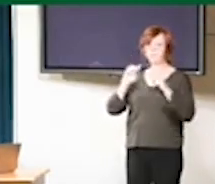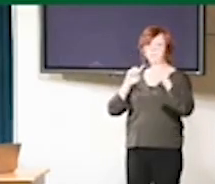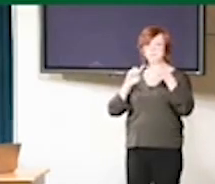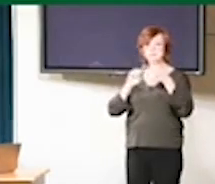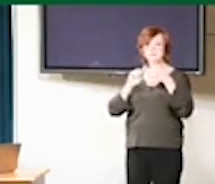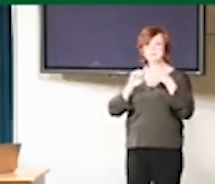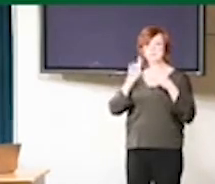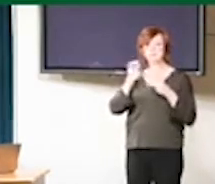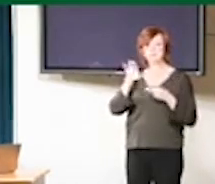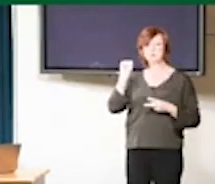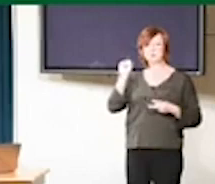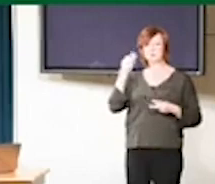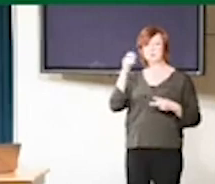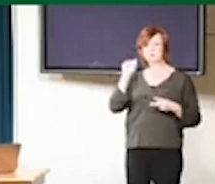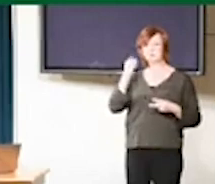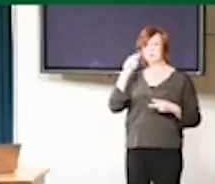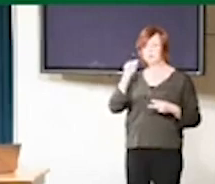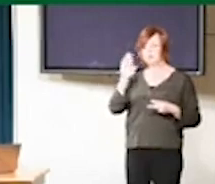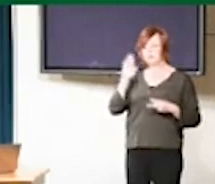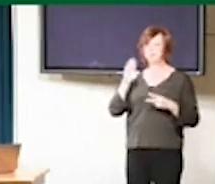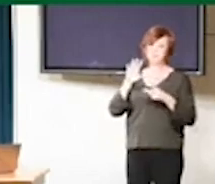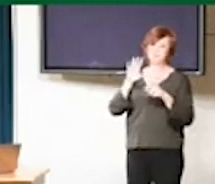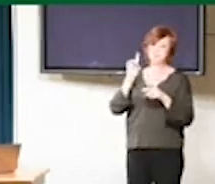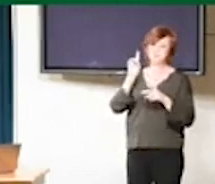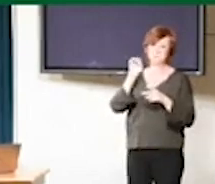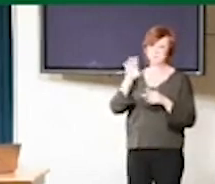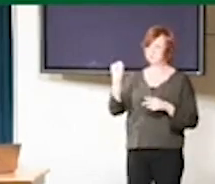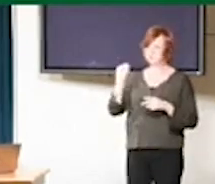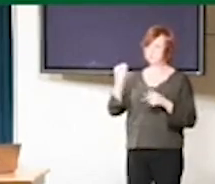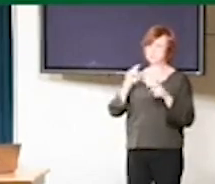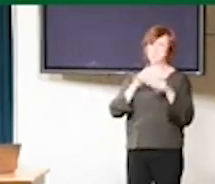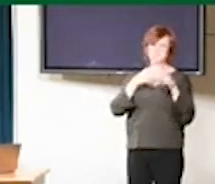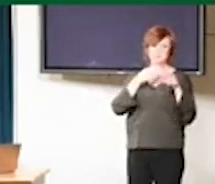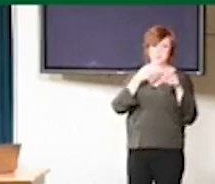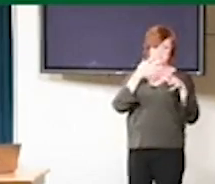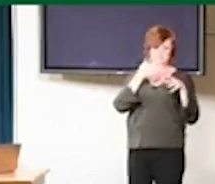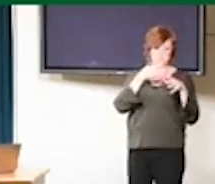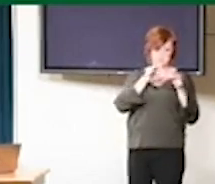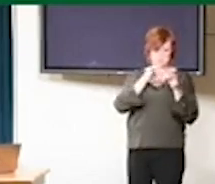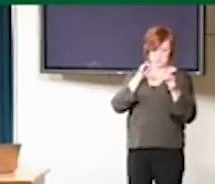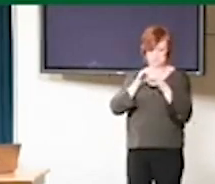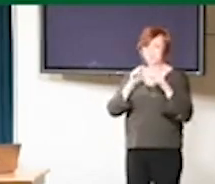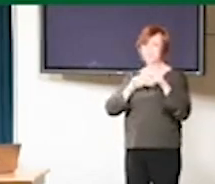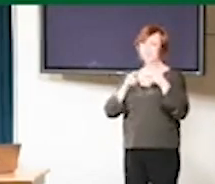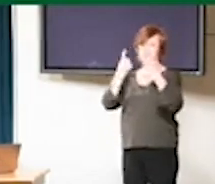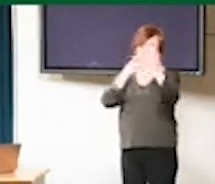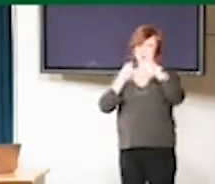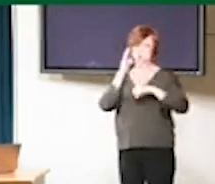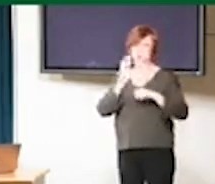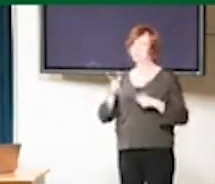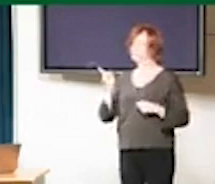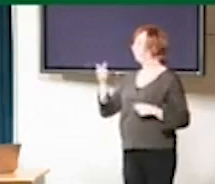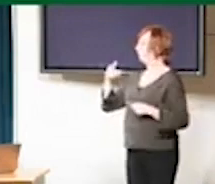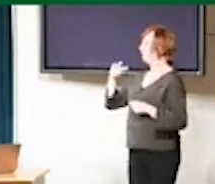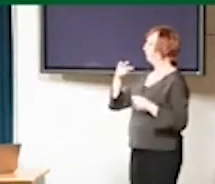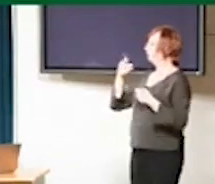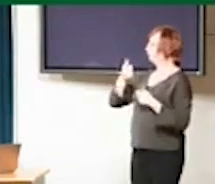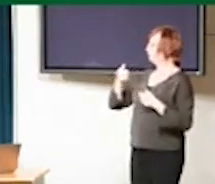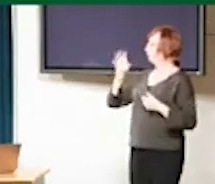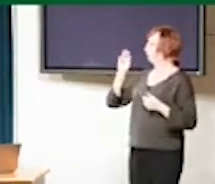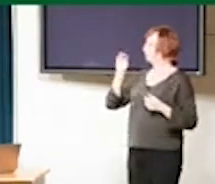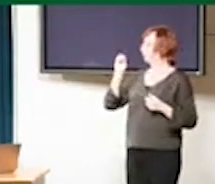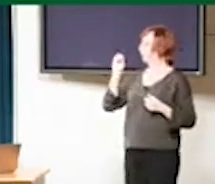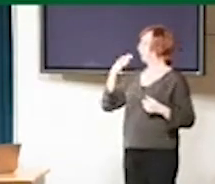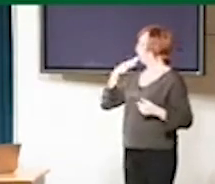case update, and then we have time for questions. Premier Moe. Well, thank you very much. And let me begin by